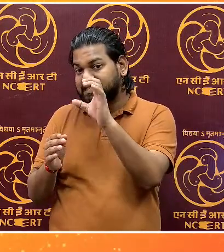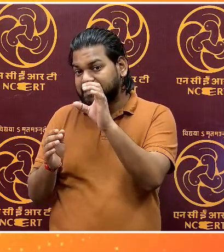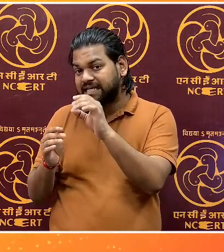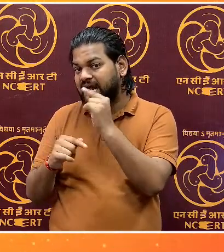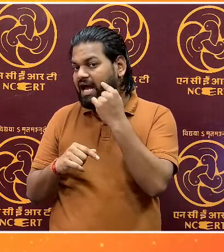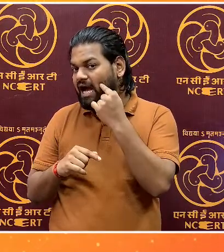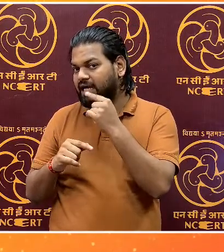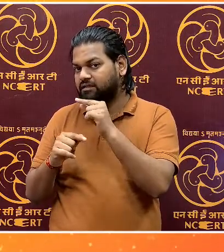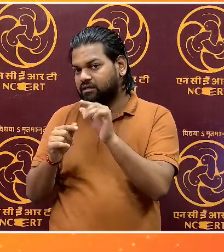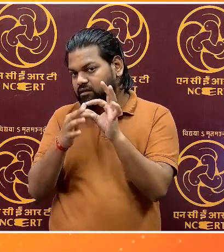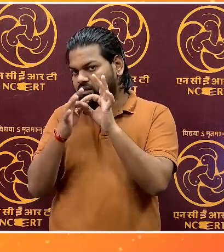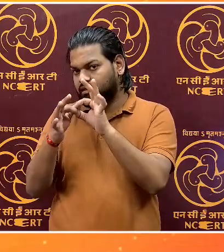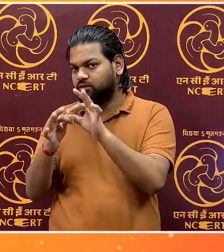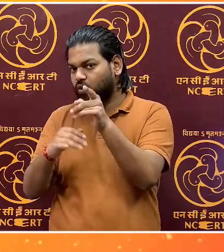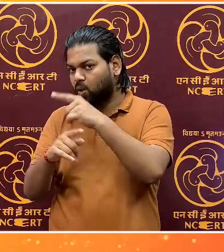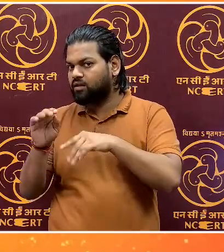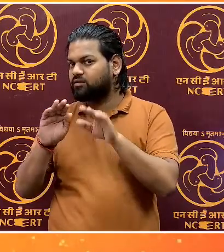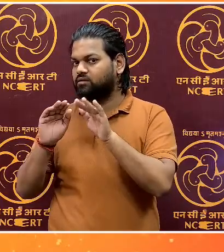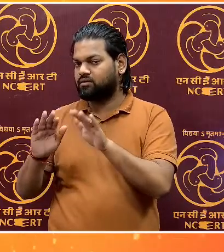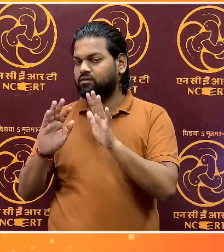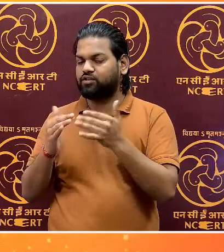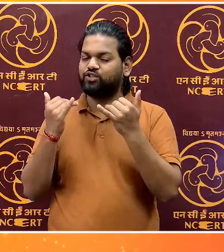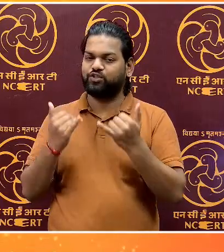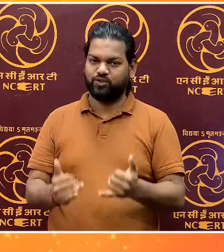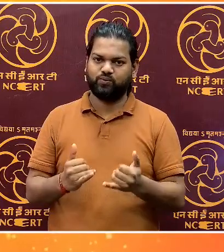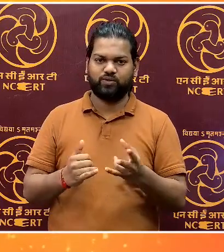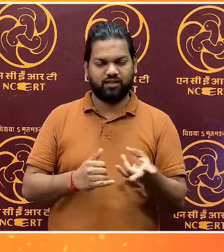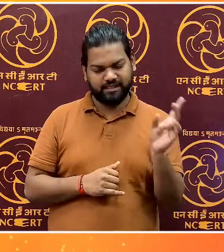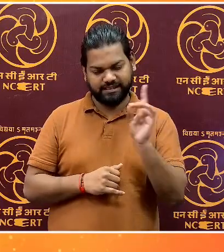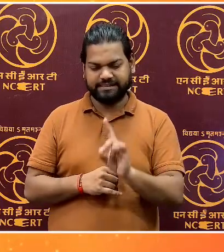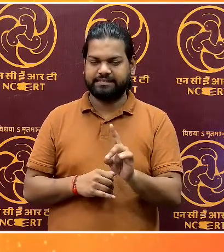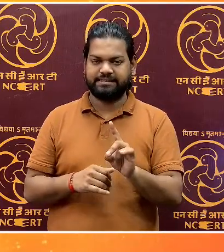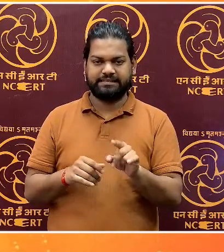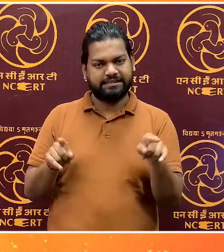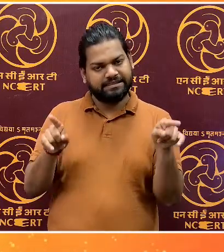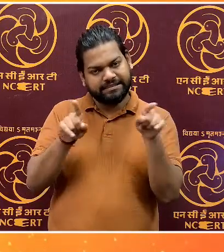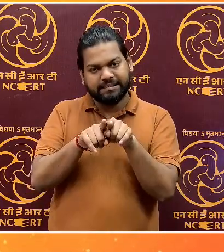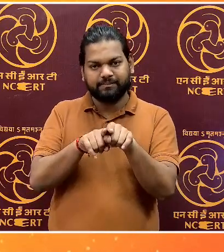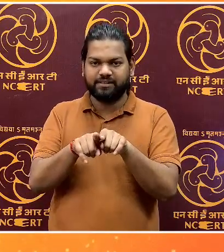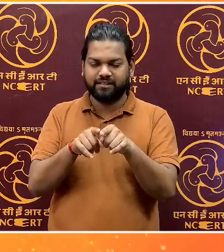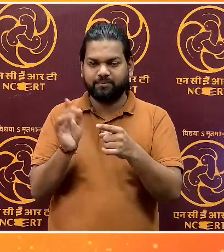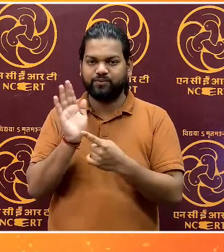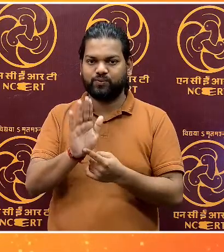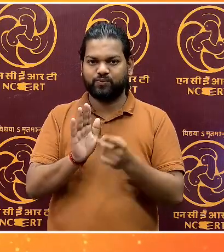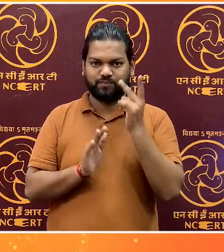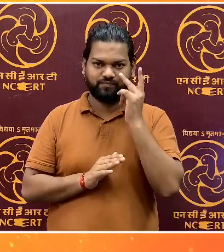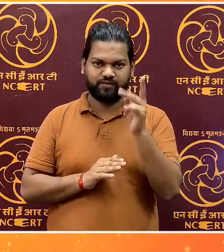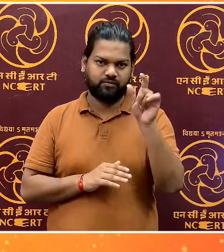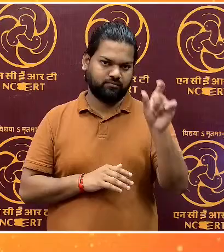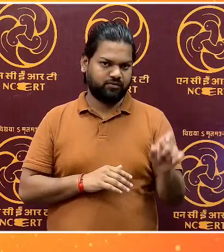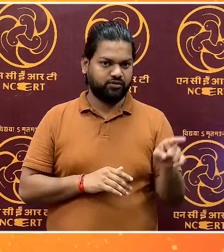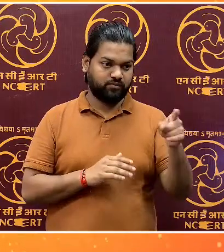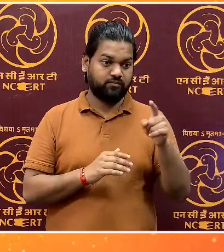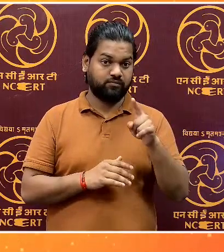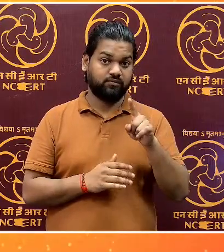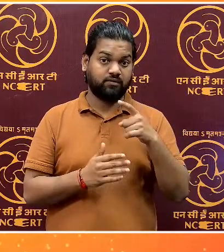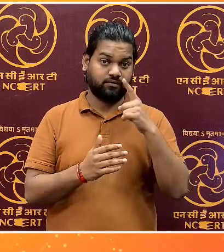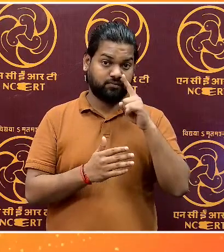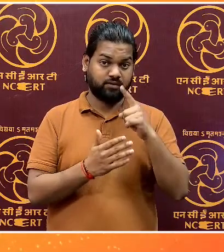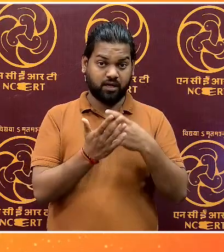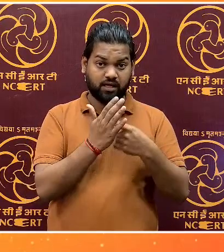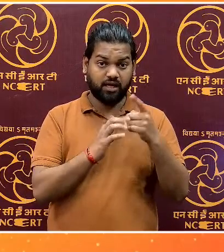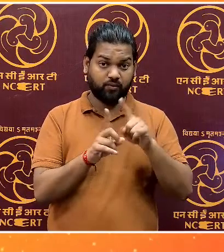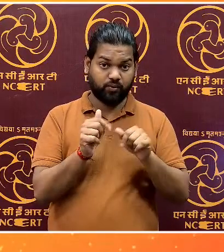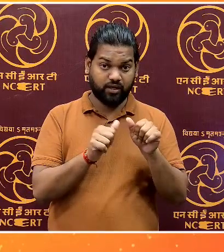Okay. True. Now, again, the similar kind of example is there. So there is a person called Ria which has deposited